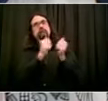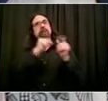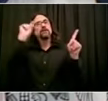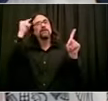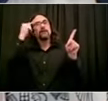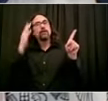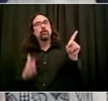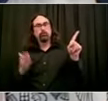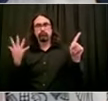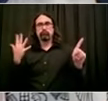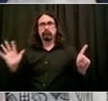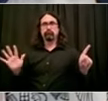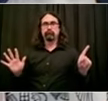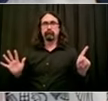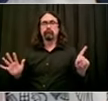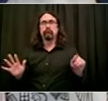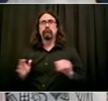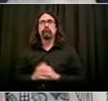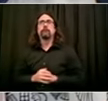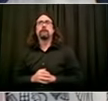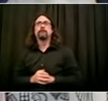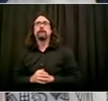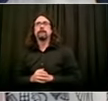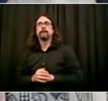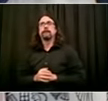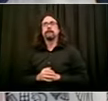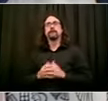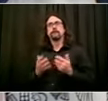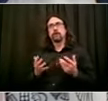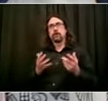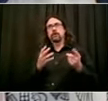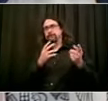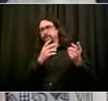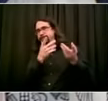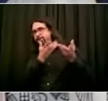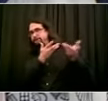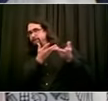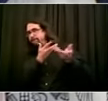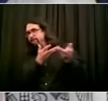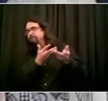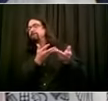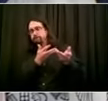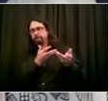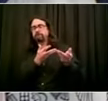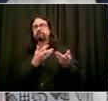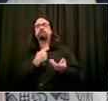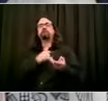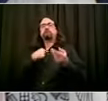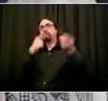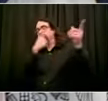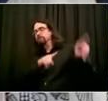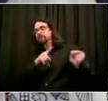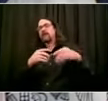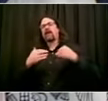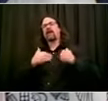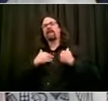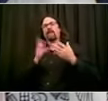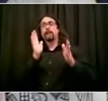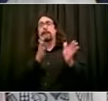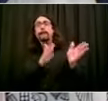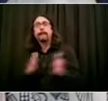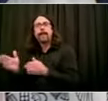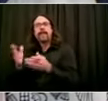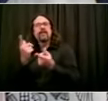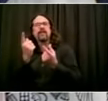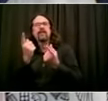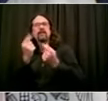dead in its tracks. And it is part of learning from what worked before and applying it in a very